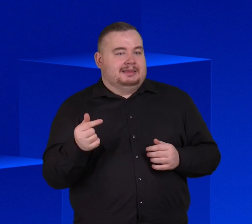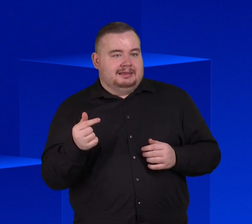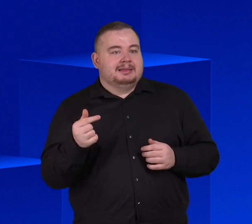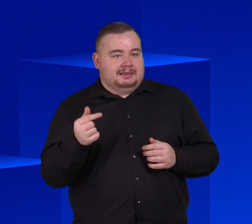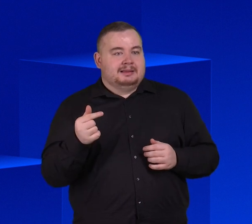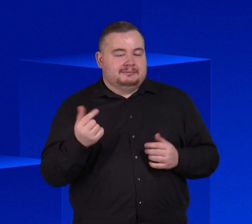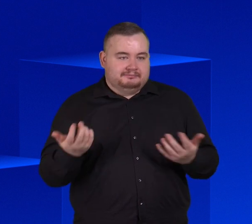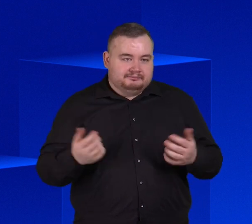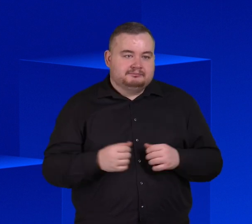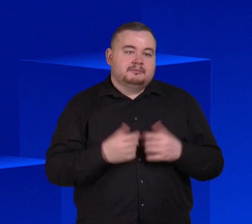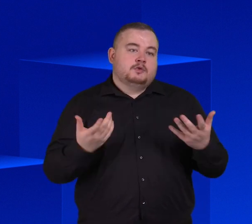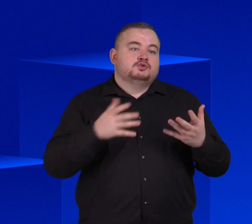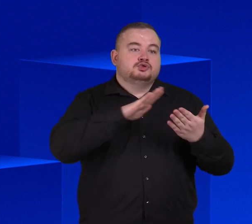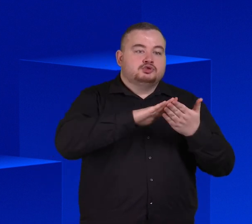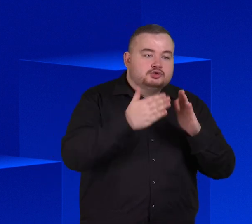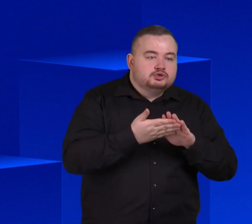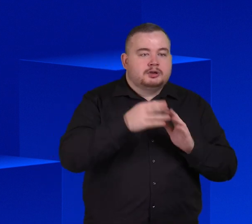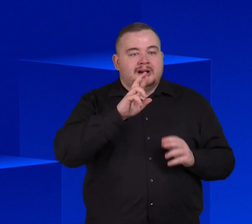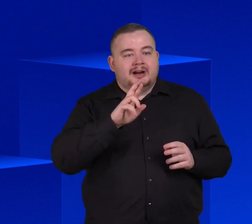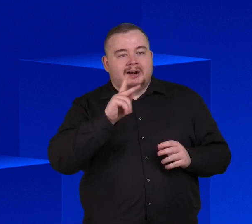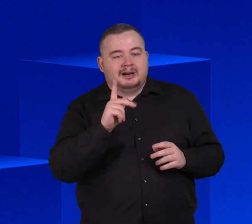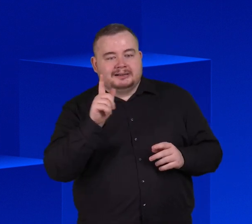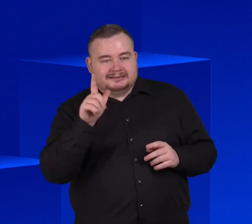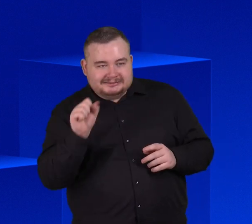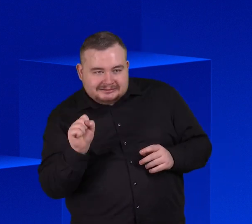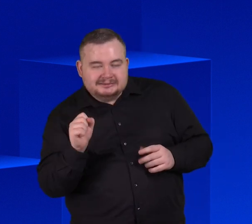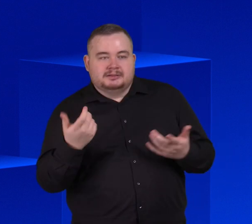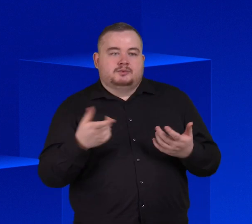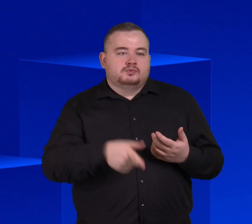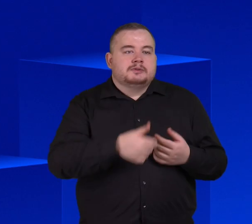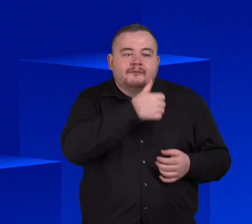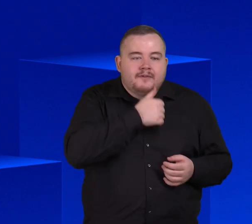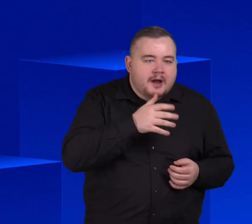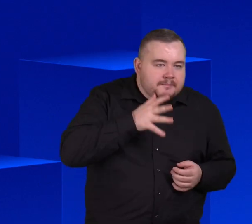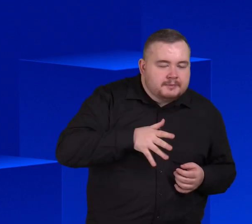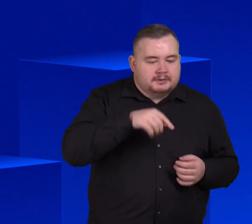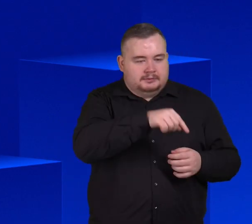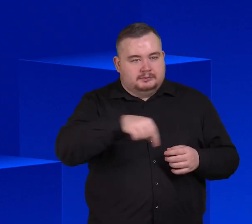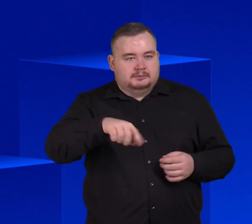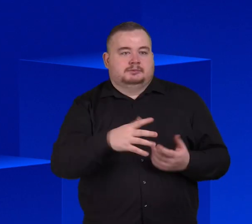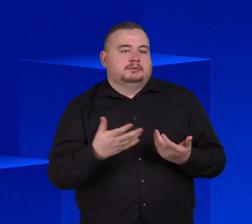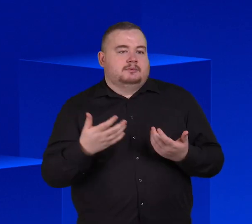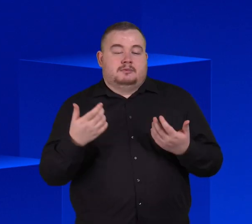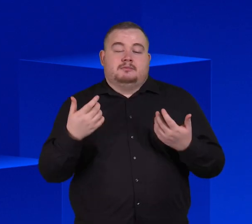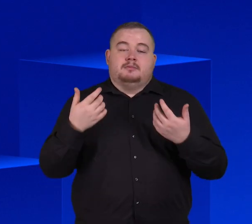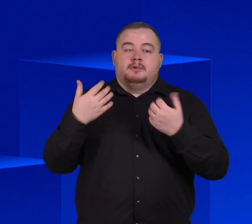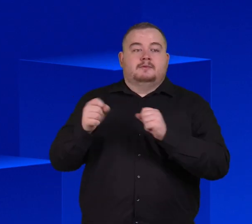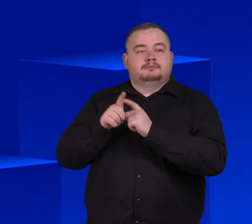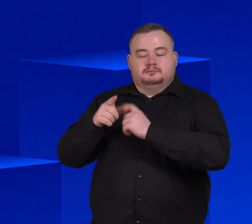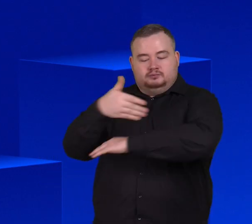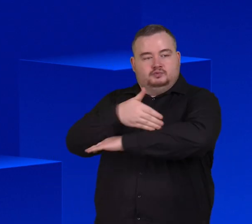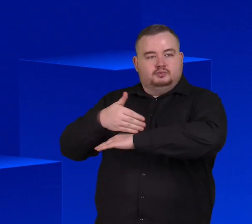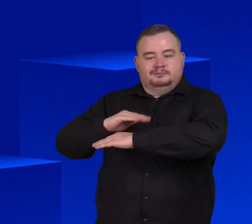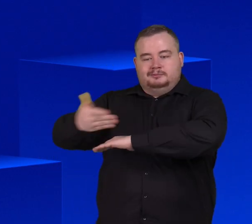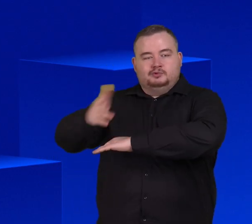areas, cross-border cooperation, but generally speaking, Interreg initiative as an initiative addressed for functional areas which